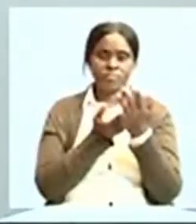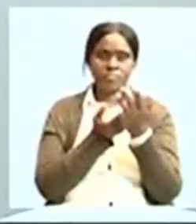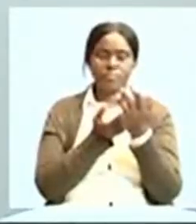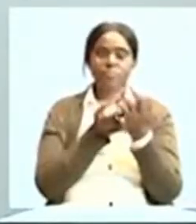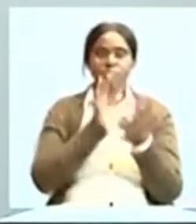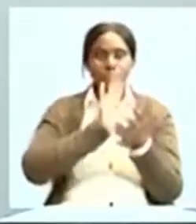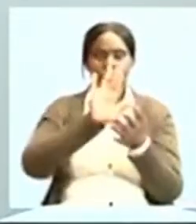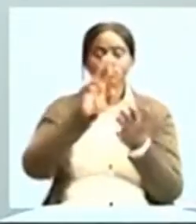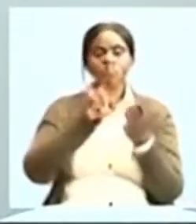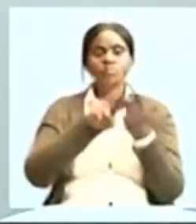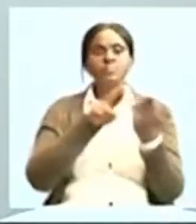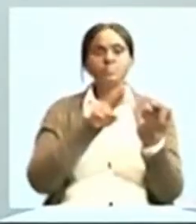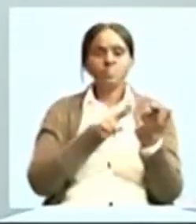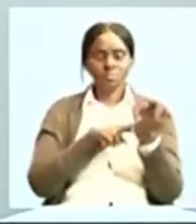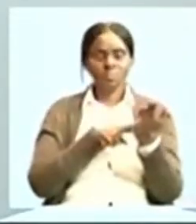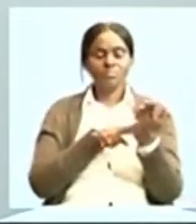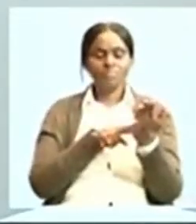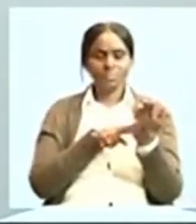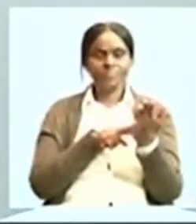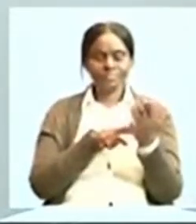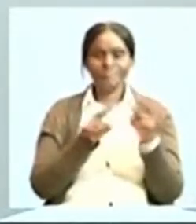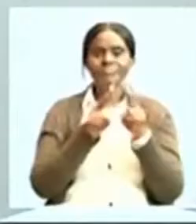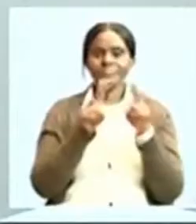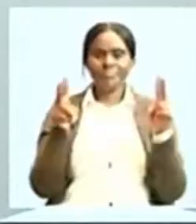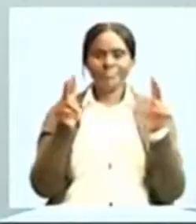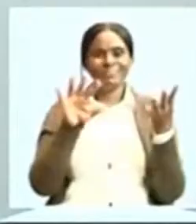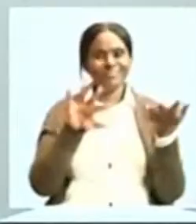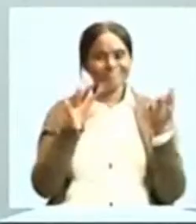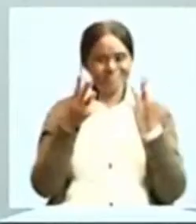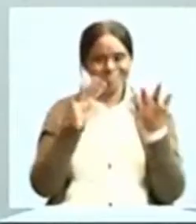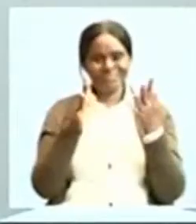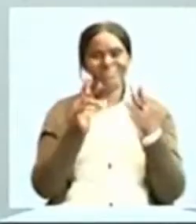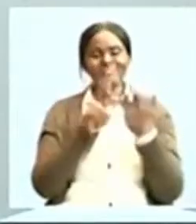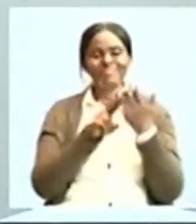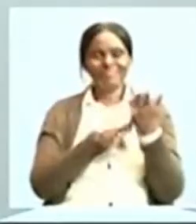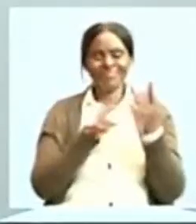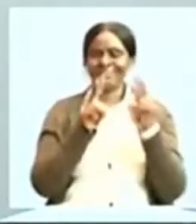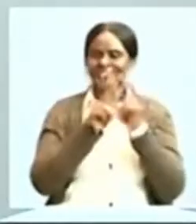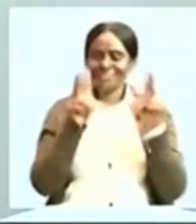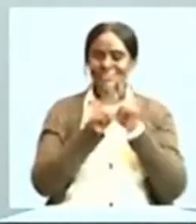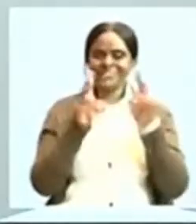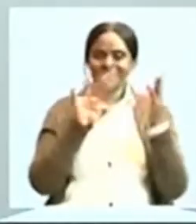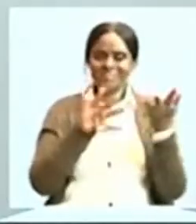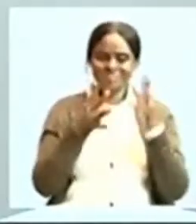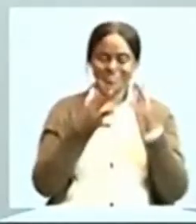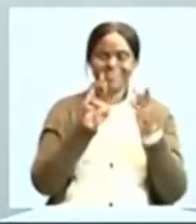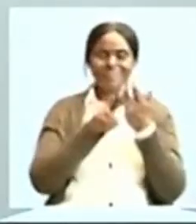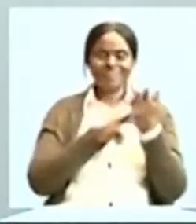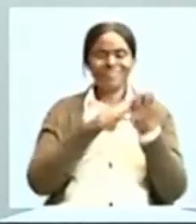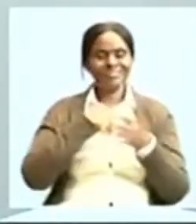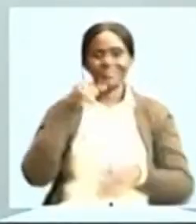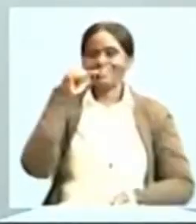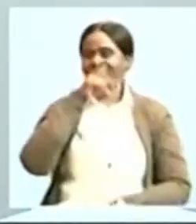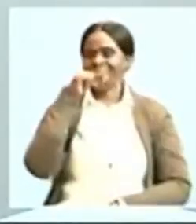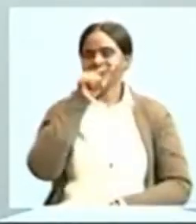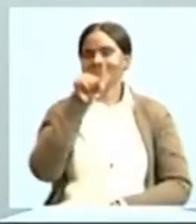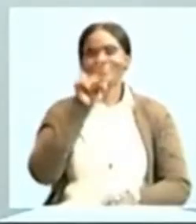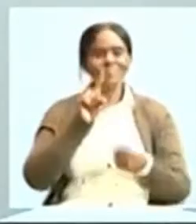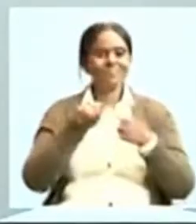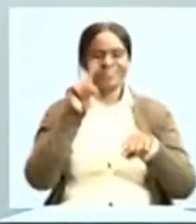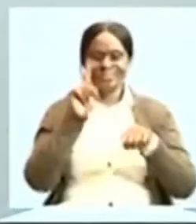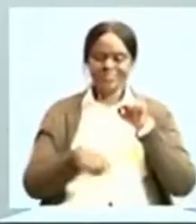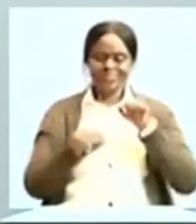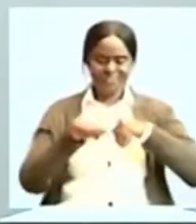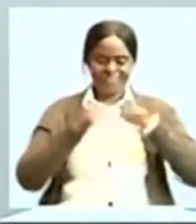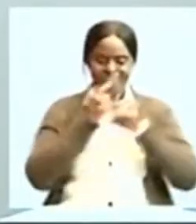your report is a fair report, very fair report. I can't lie to you.